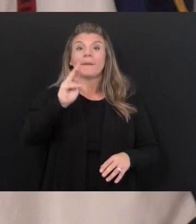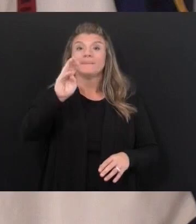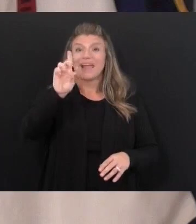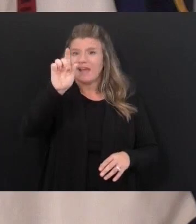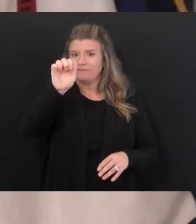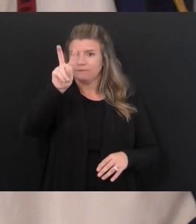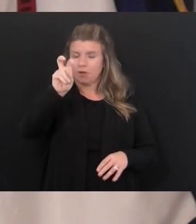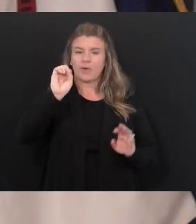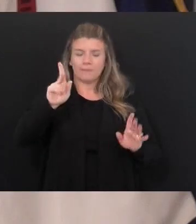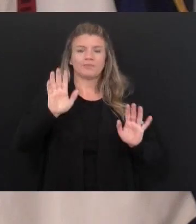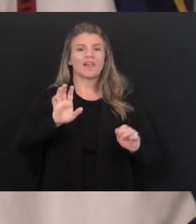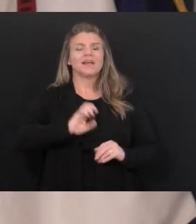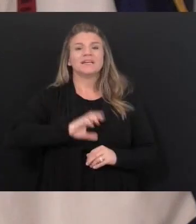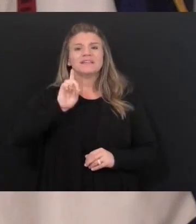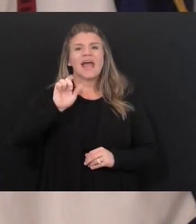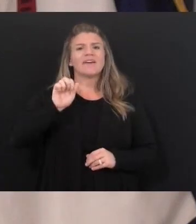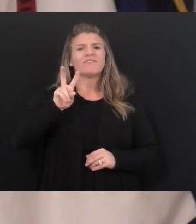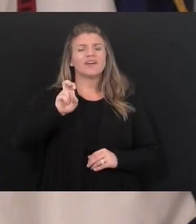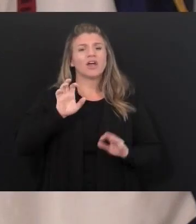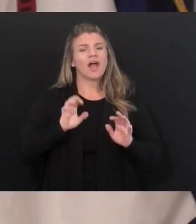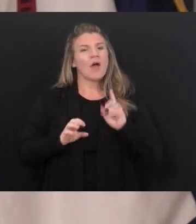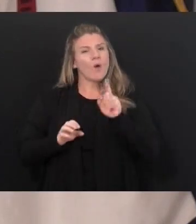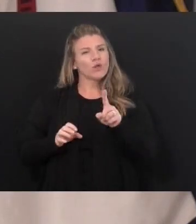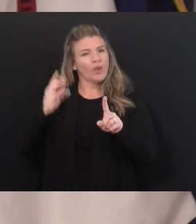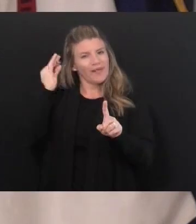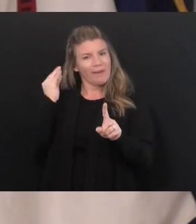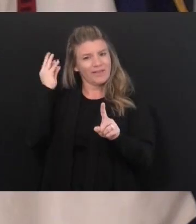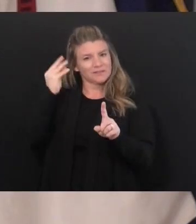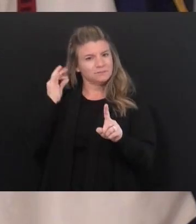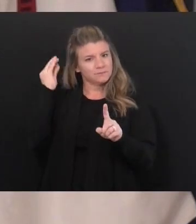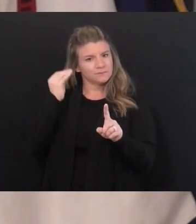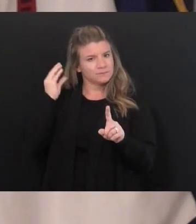Well, Dave, think about this just 1 second.